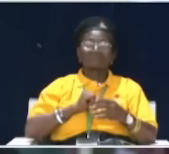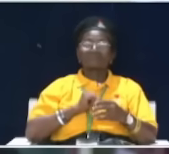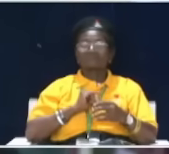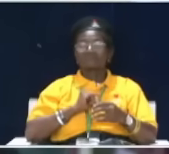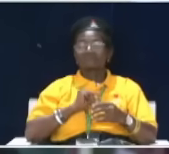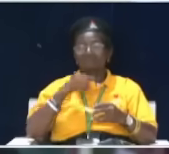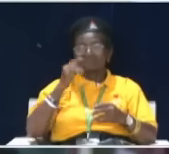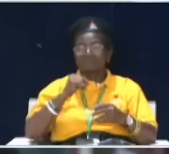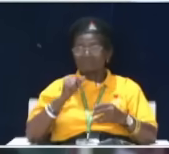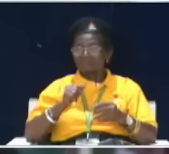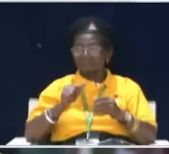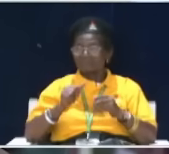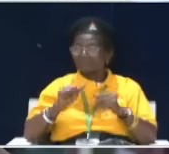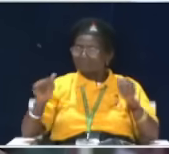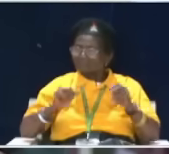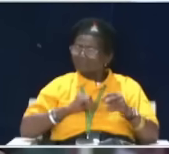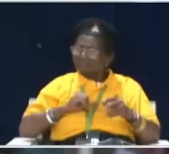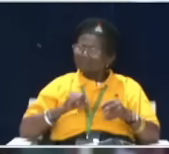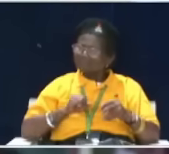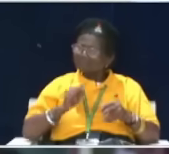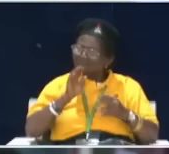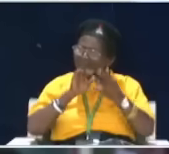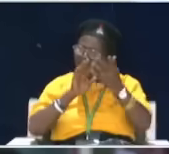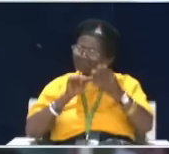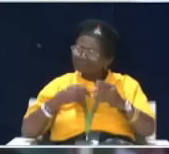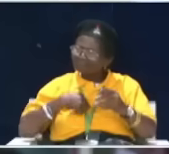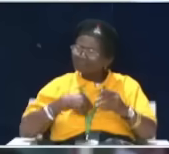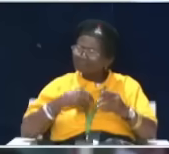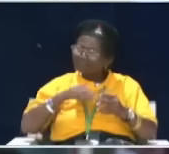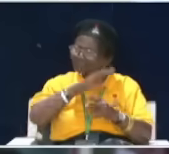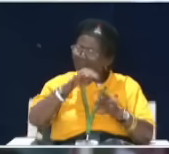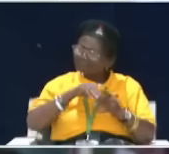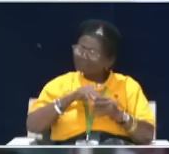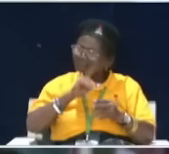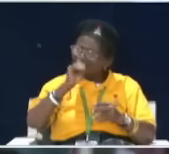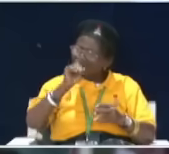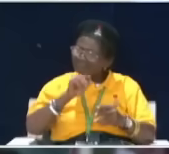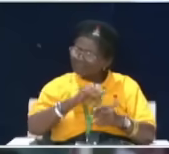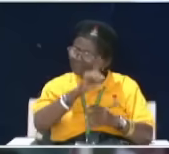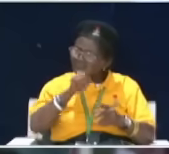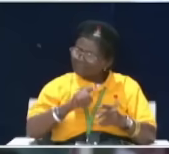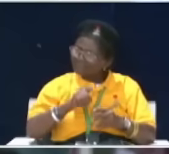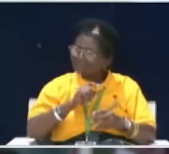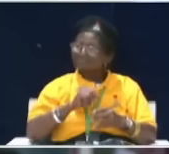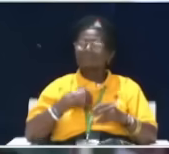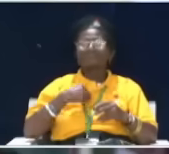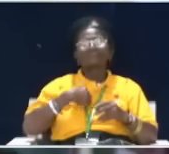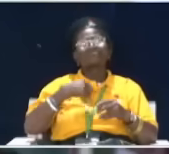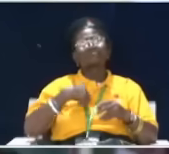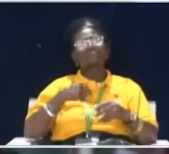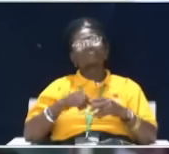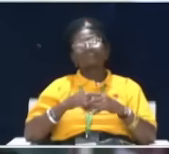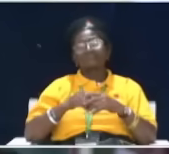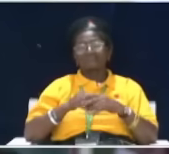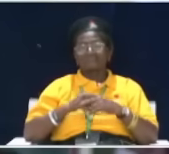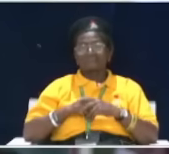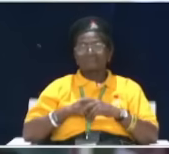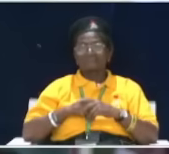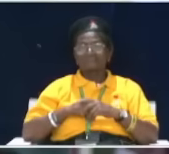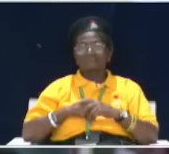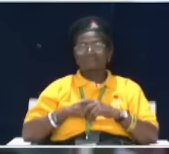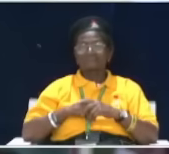I said, I hope I'm included. Nitori ni kete ti mo gbo mo bere si ni bere lowo Olorun pe mo lero pe eleyi gan kan emi na